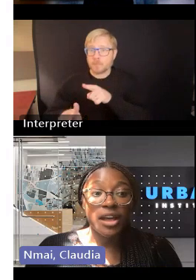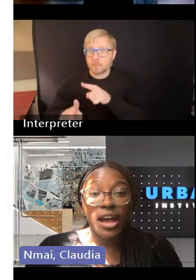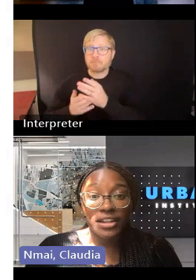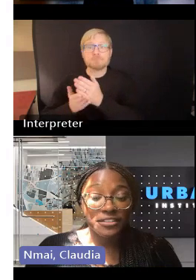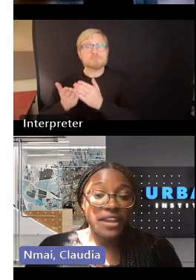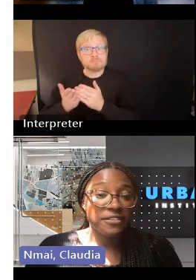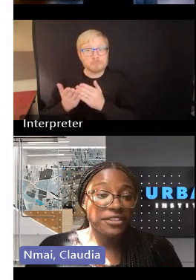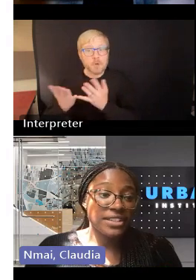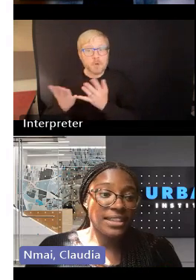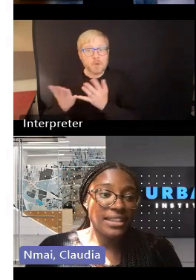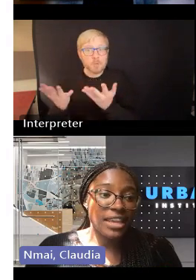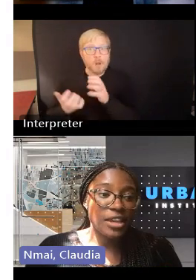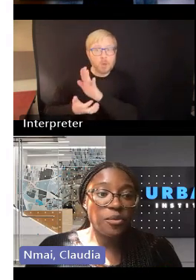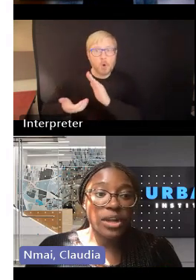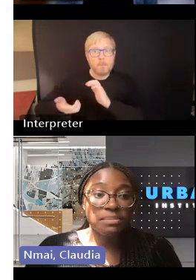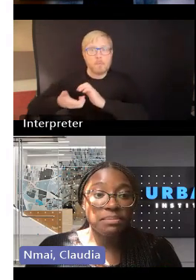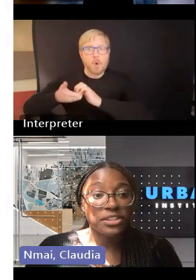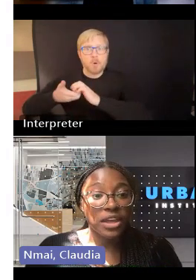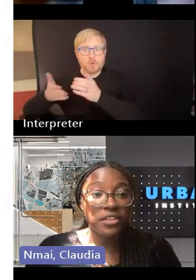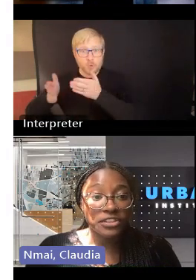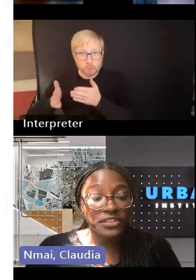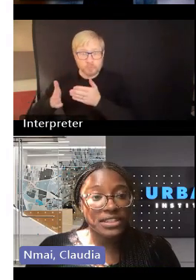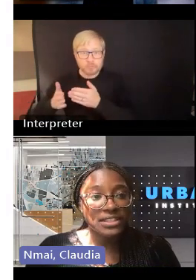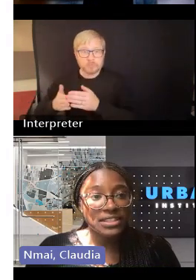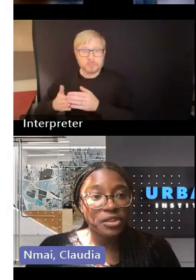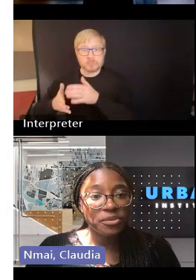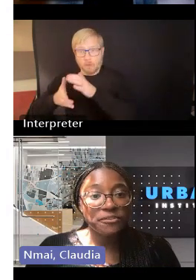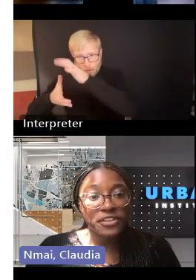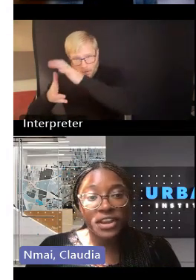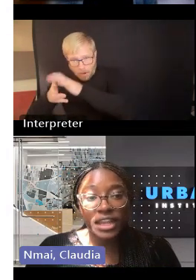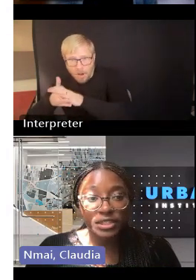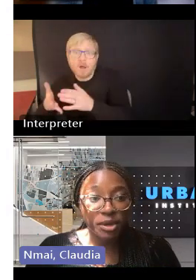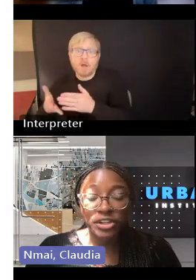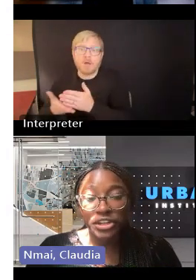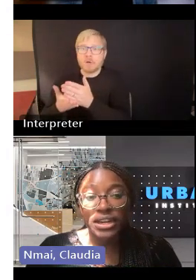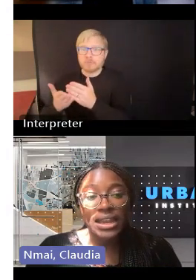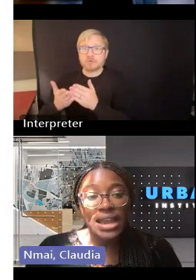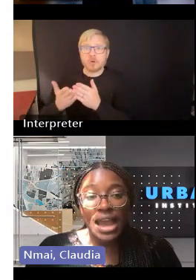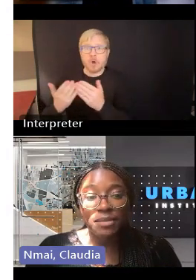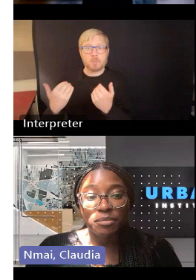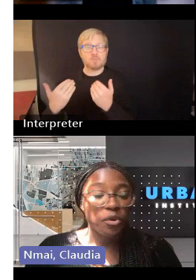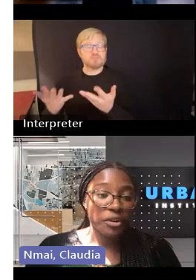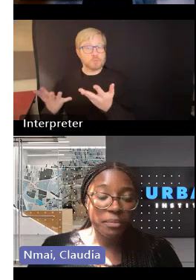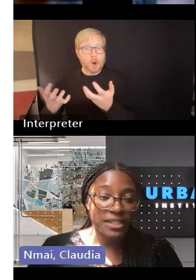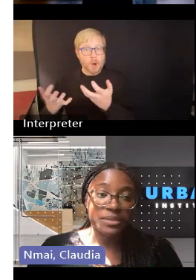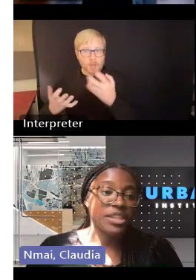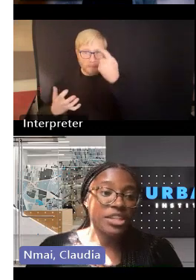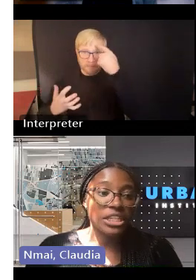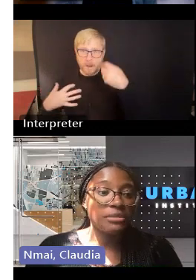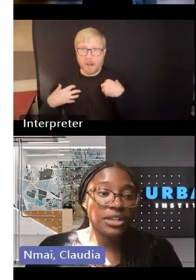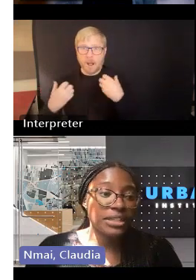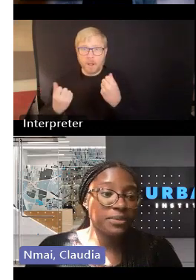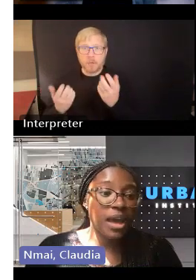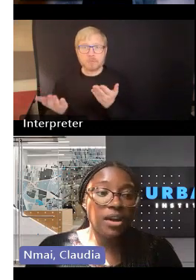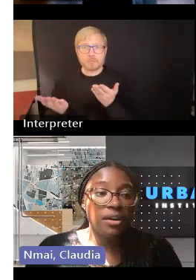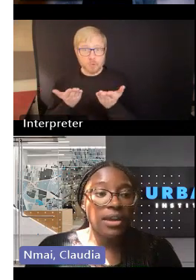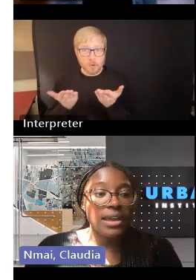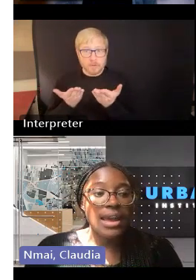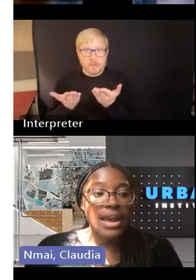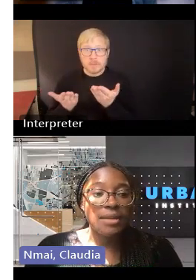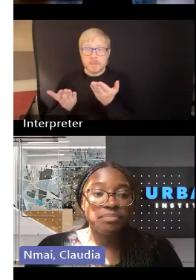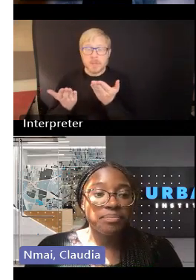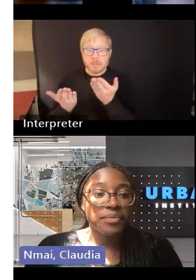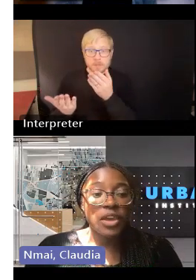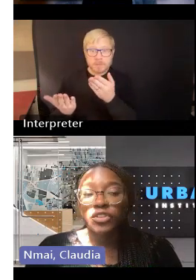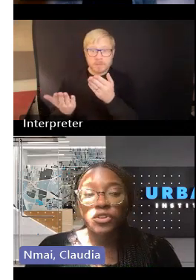and a lot of survivors said that they wanted mental health services available for their ex-partner, or possibly their current partner as